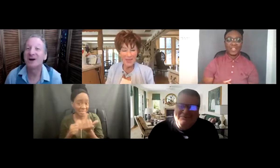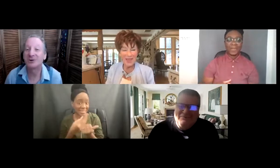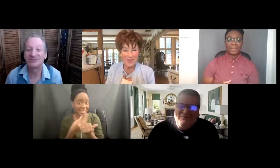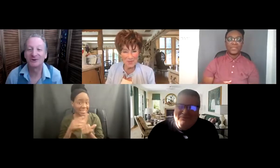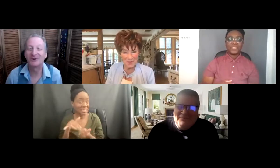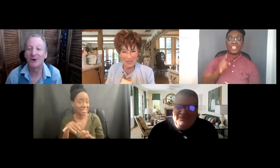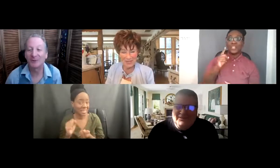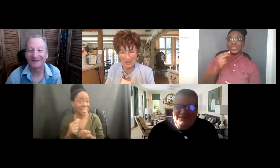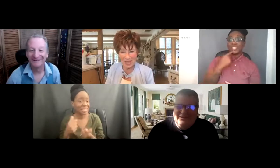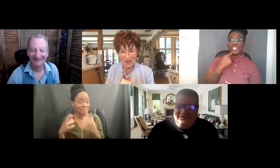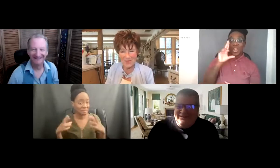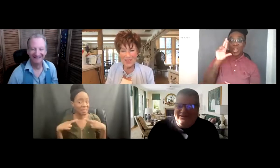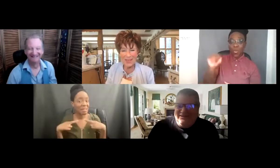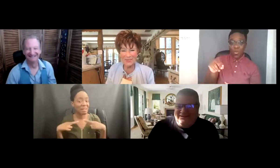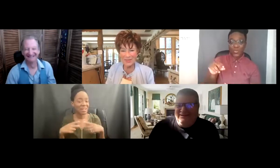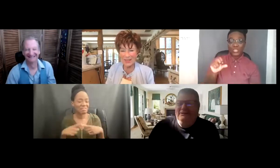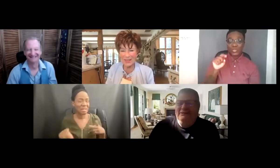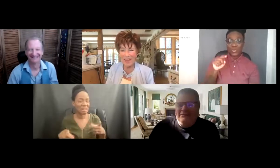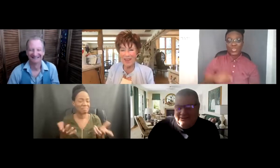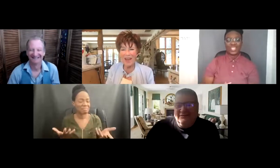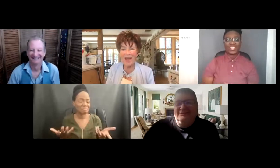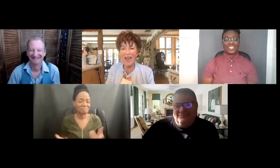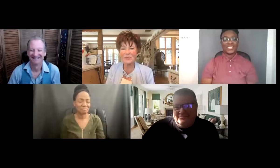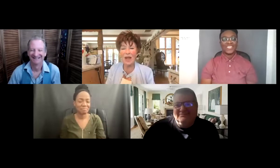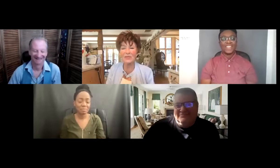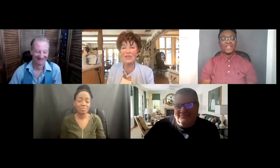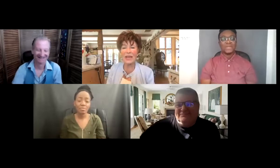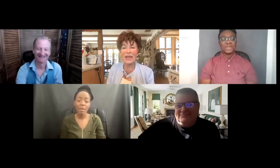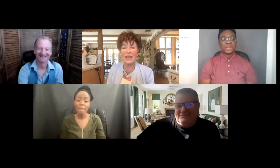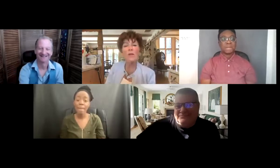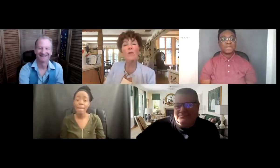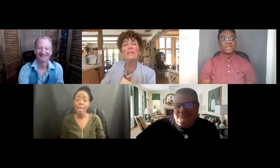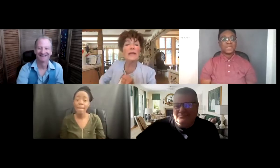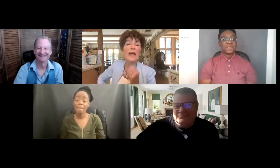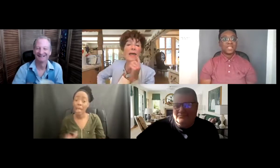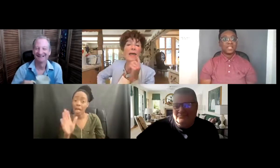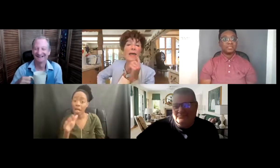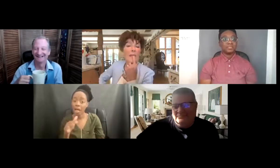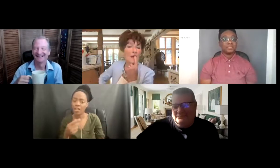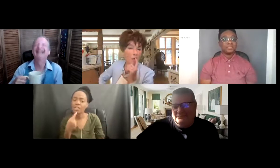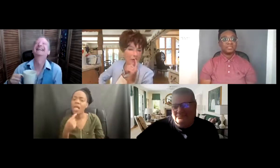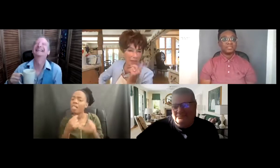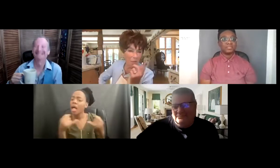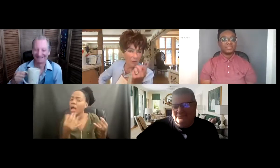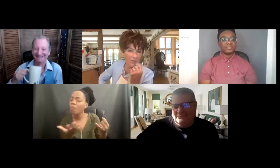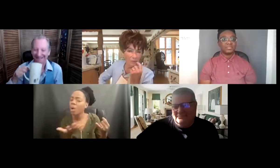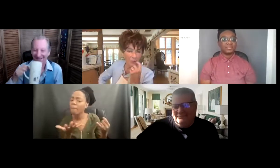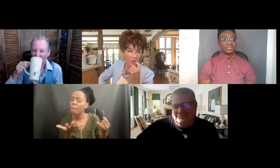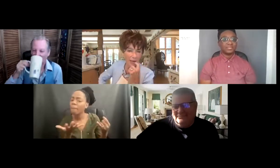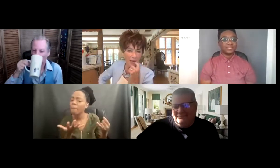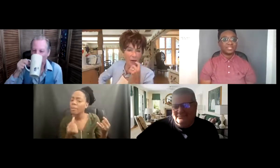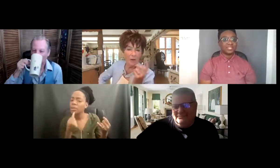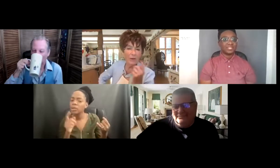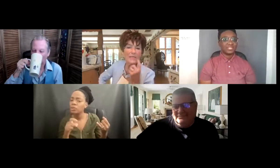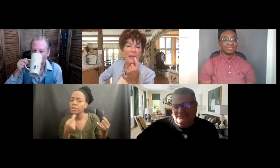say no, so you're open. It's like I'll say to somebody, what is that line? What am I supposed to